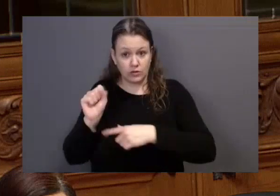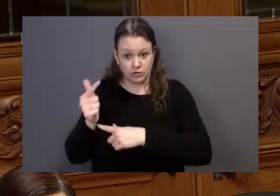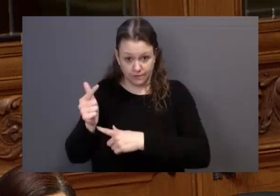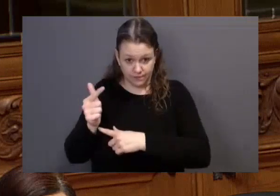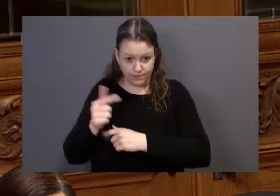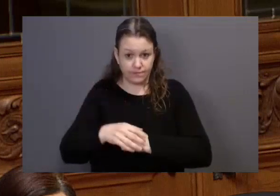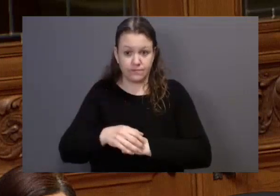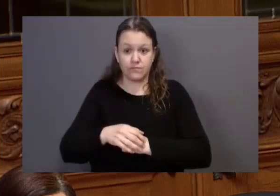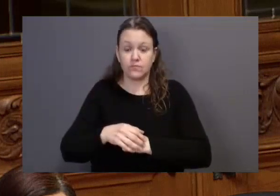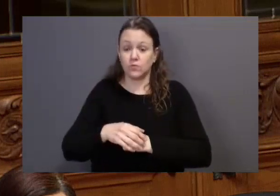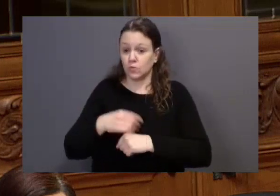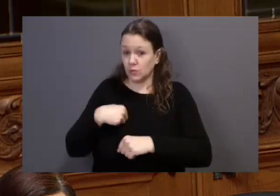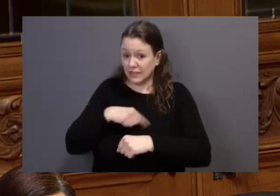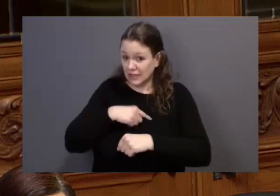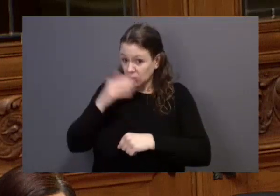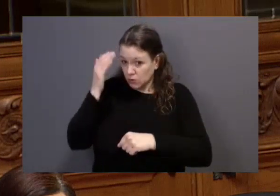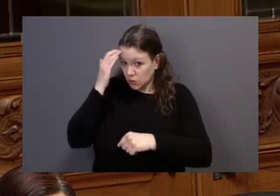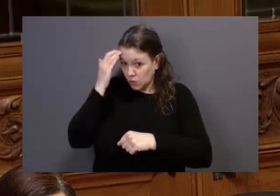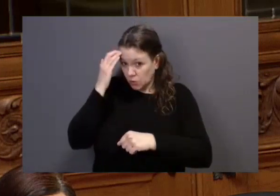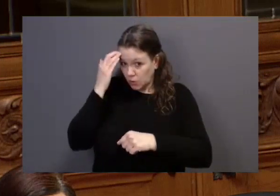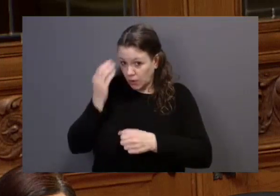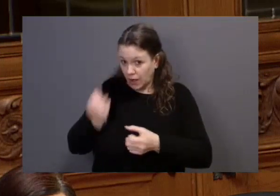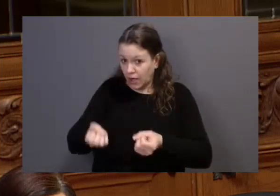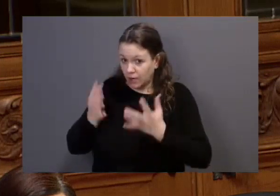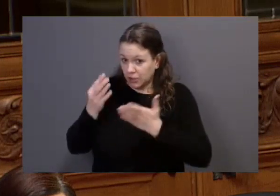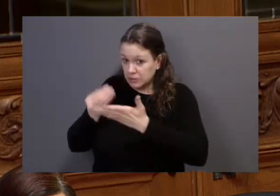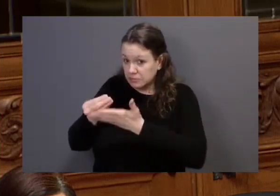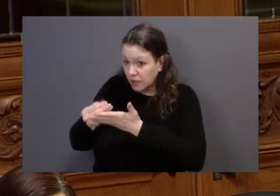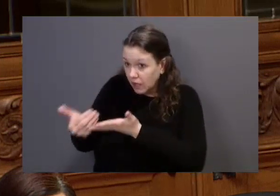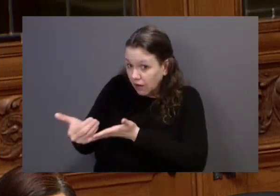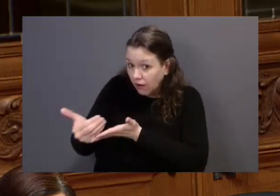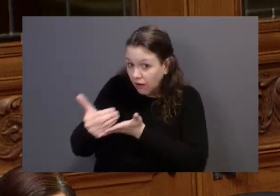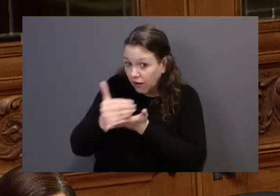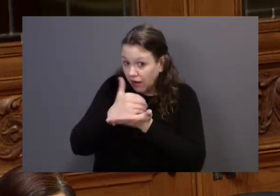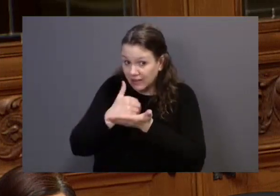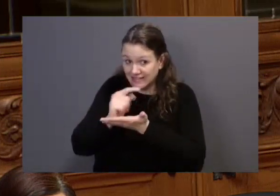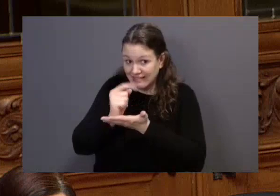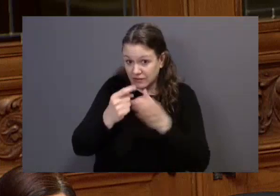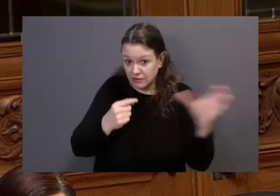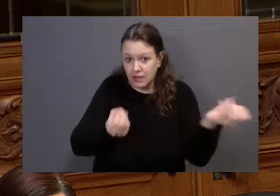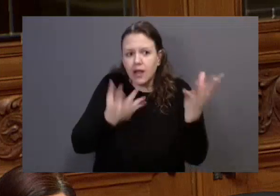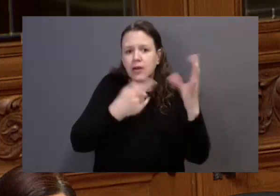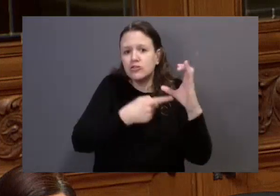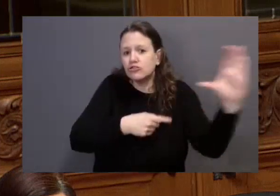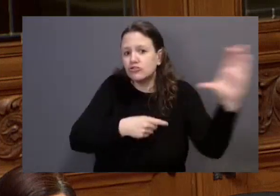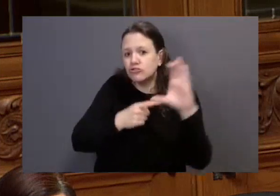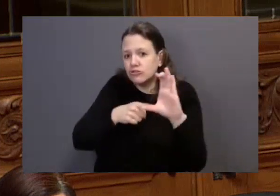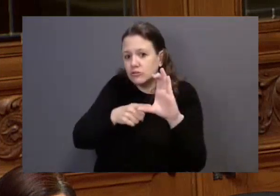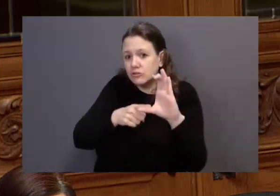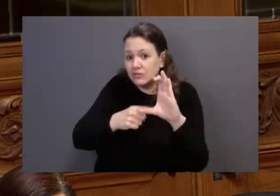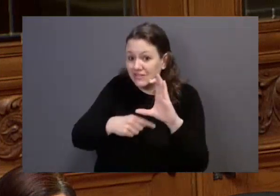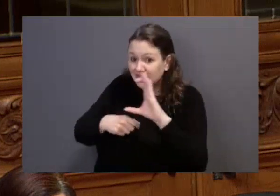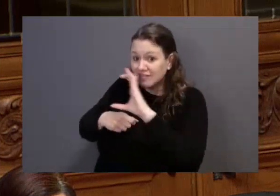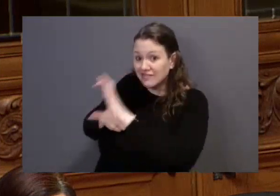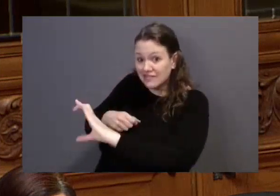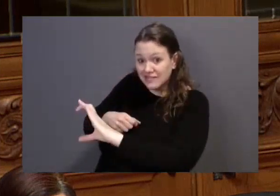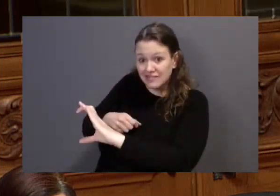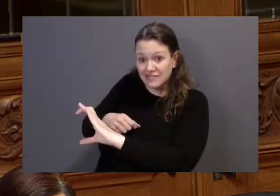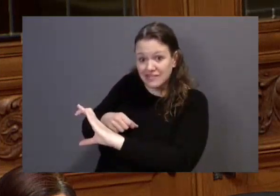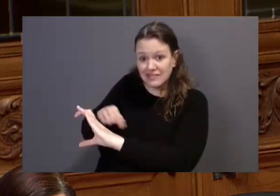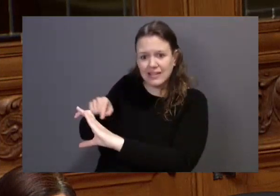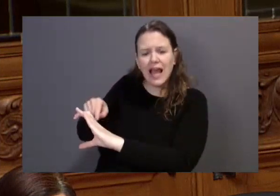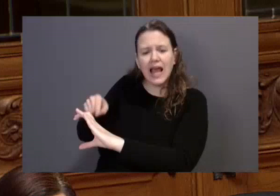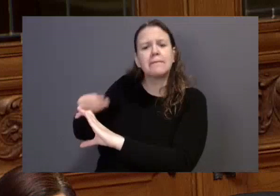many taxpayer-funded safe supply pills have been exported out of BC by criminals and gangs?